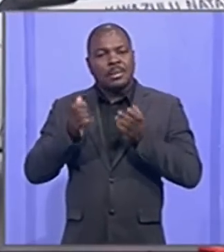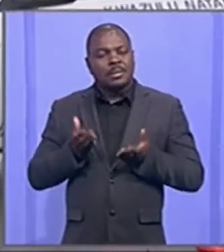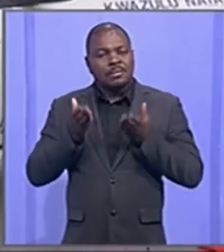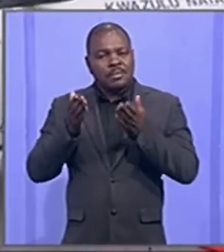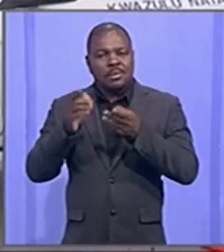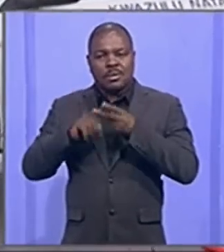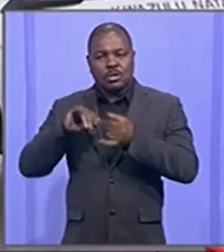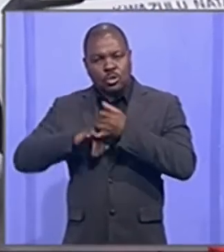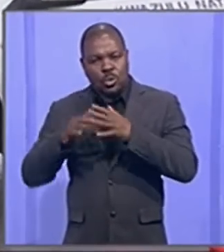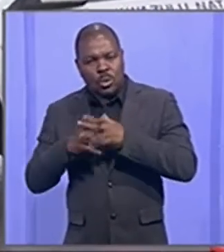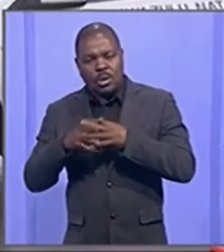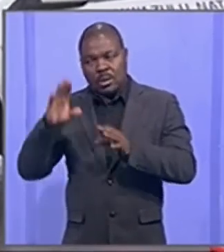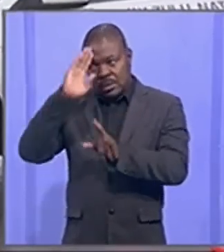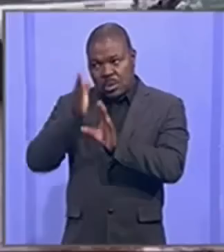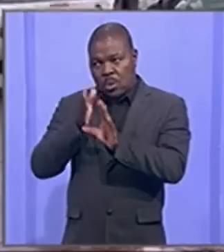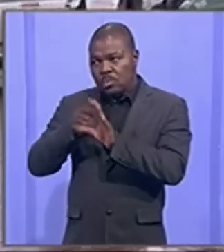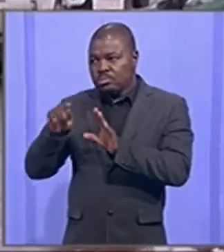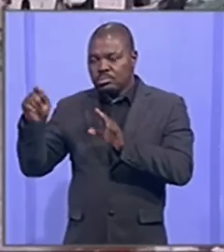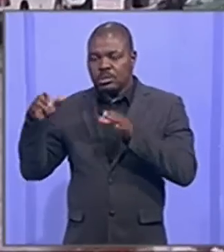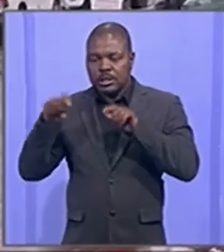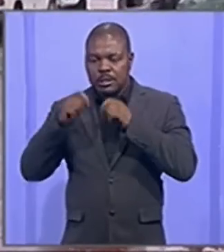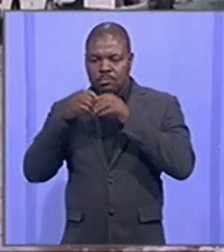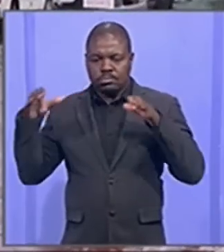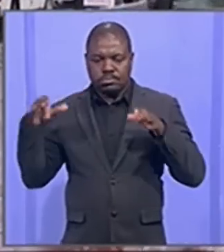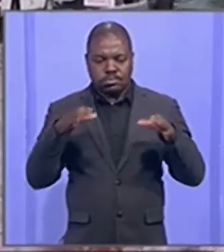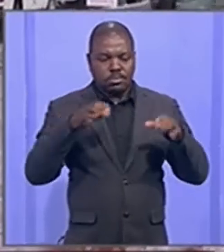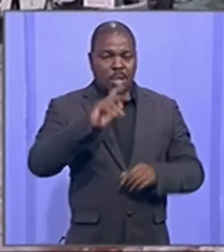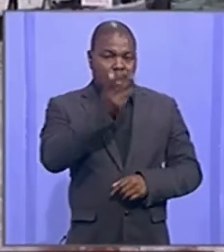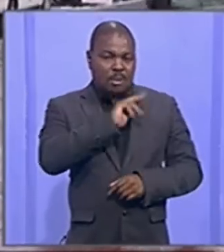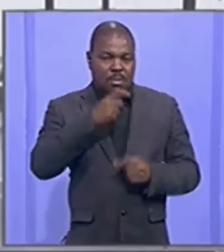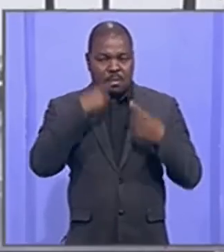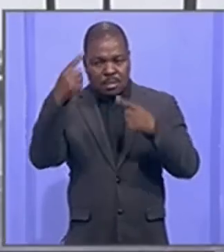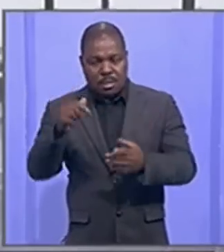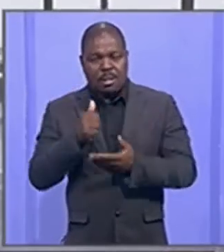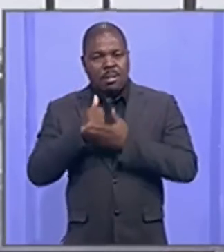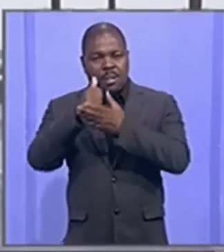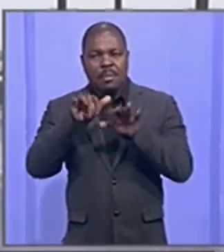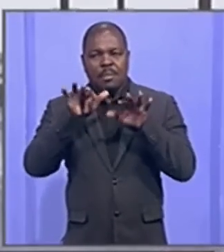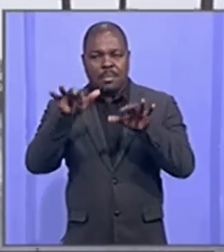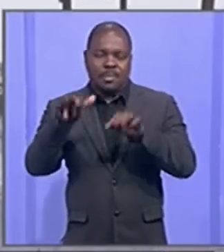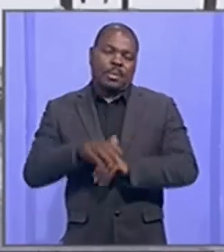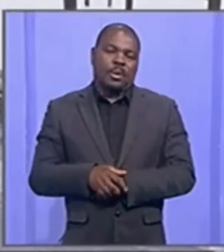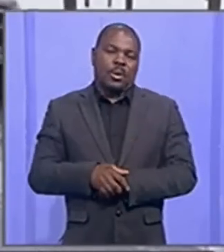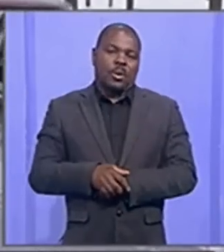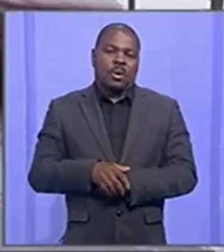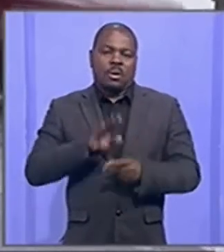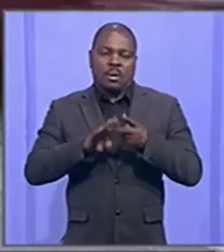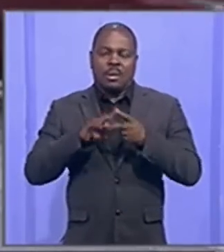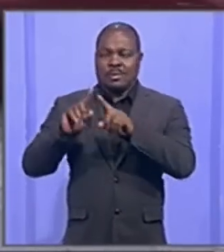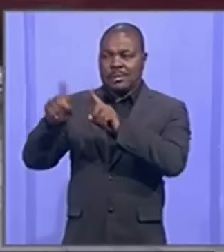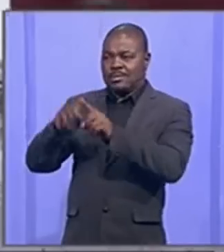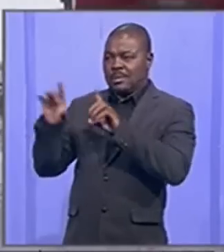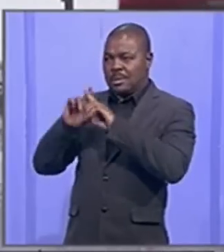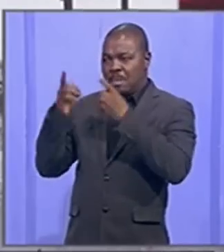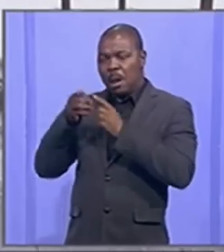direla leago le ditsebi tša monagano se rometše go ralola le province go ya go thuša bao ba amilwego ke lehlwa o re dikgoro tše mmalwa di gare